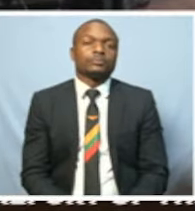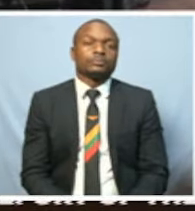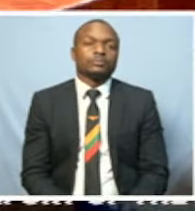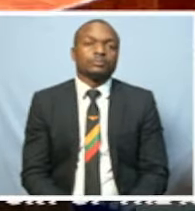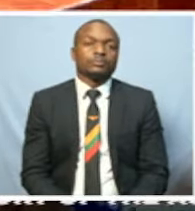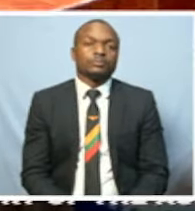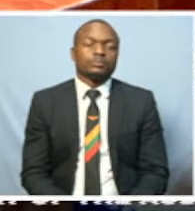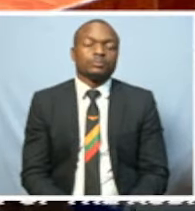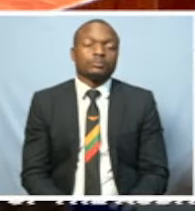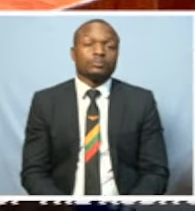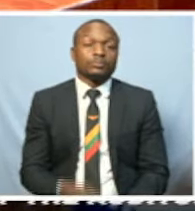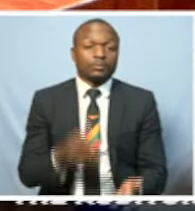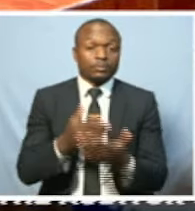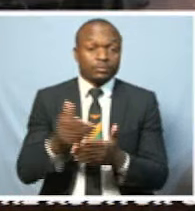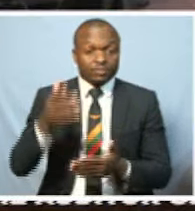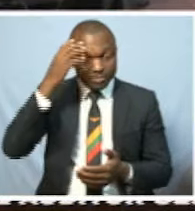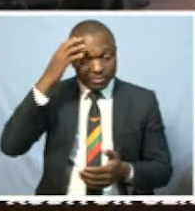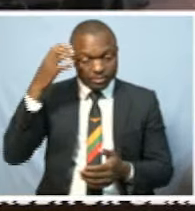Yes, procurement officer.